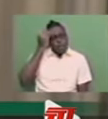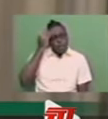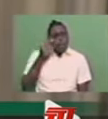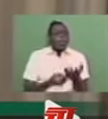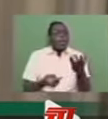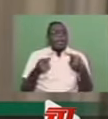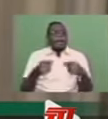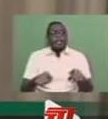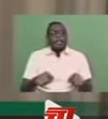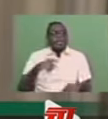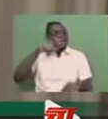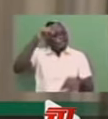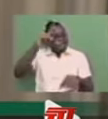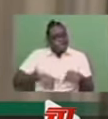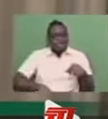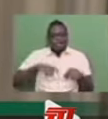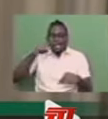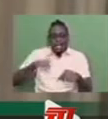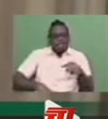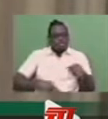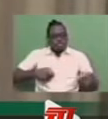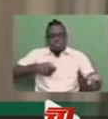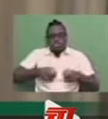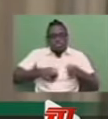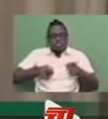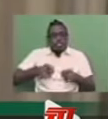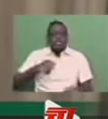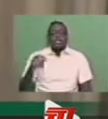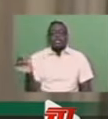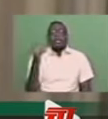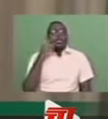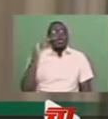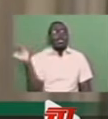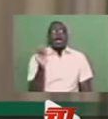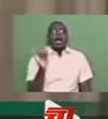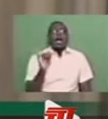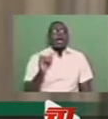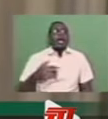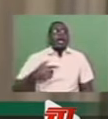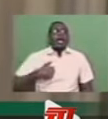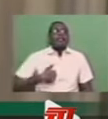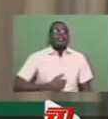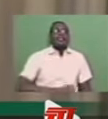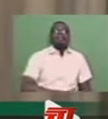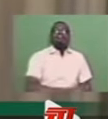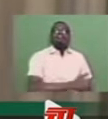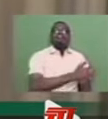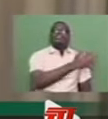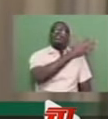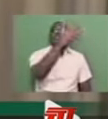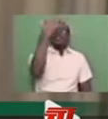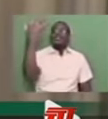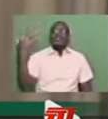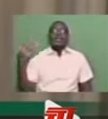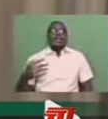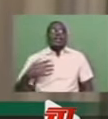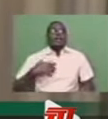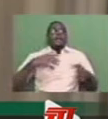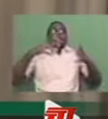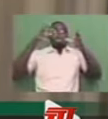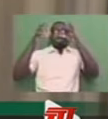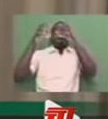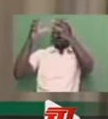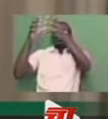It's just like a pie in the sky waiting for a miracle to happen that one day the price will go up again. But in the meantime, what